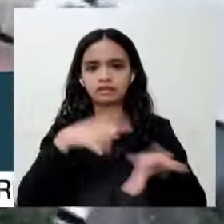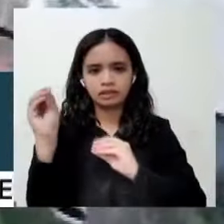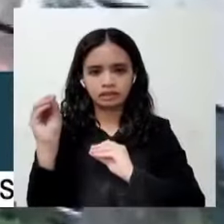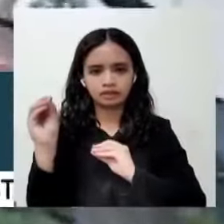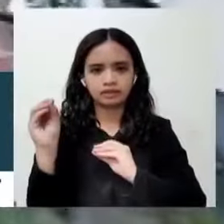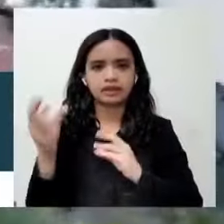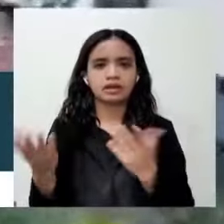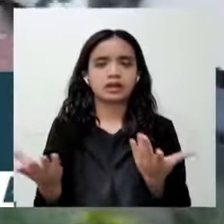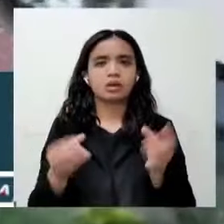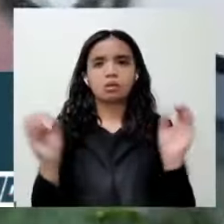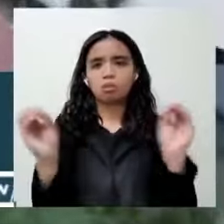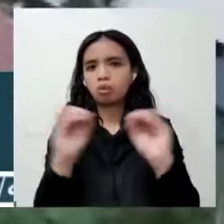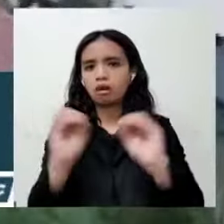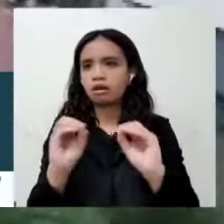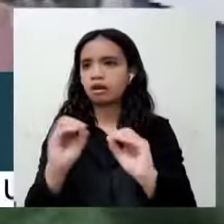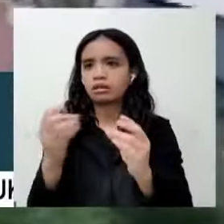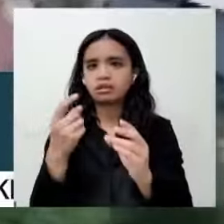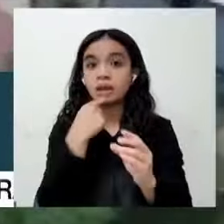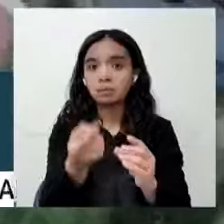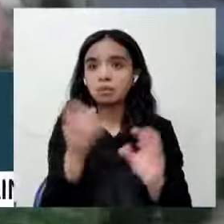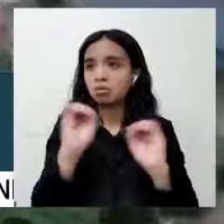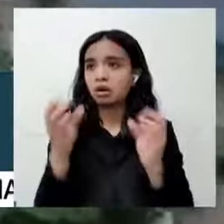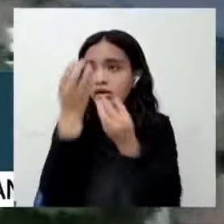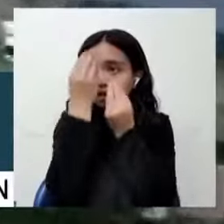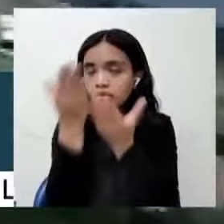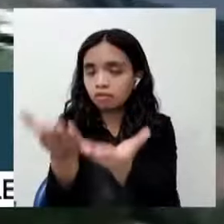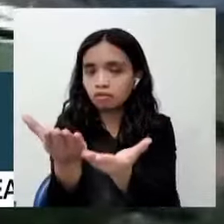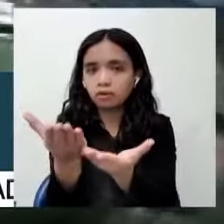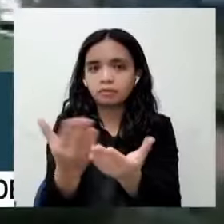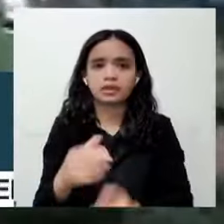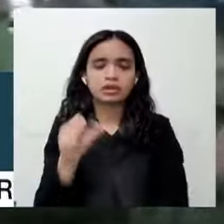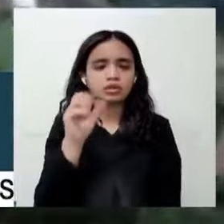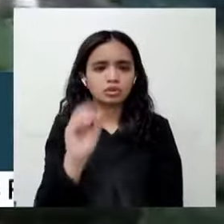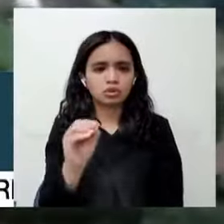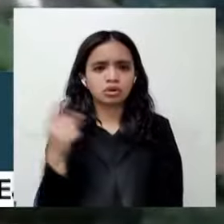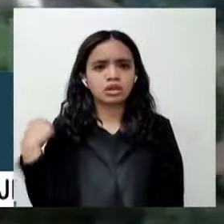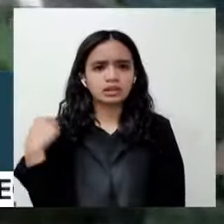Walang nag-informed daw sa kanila. So we really have